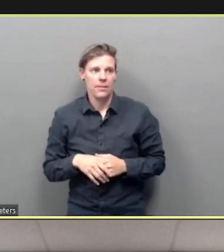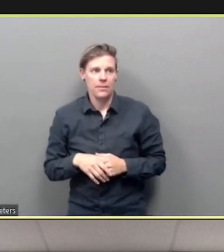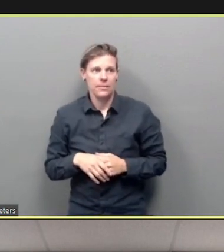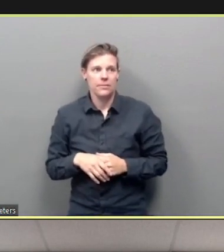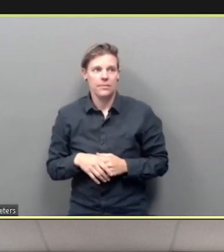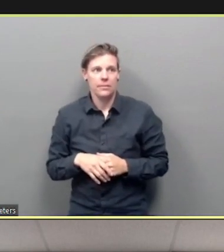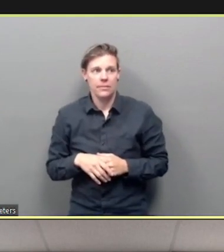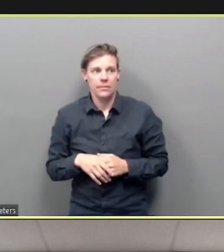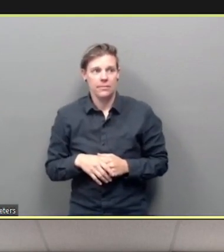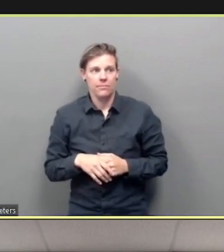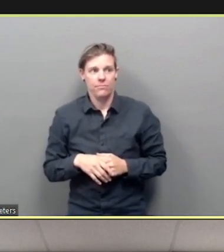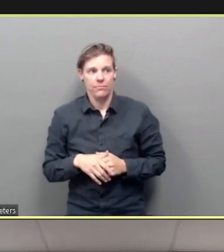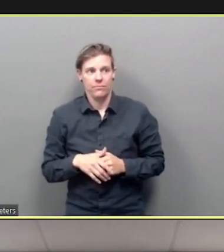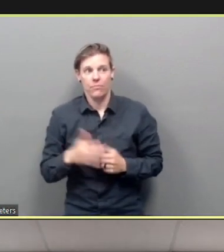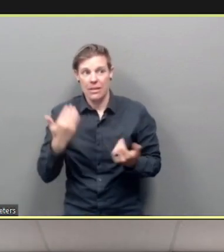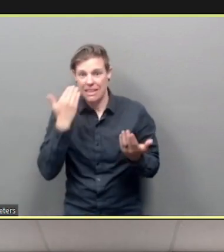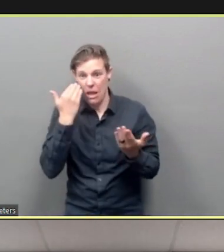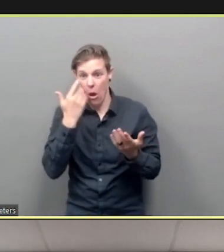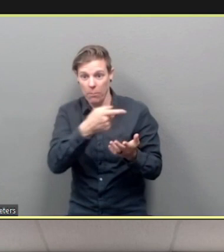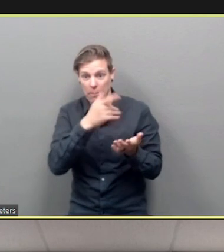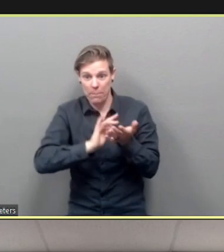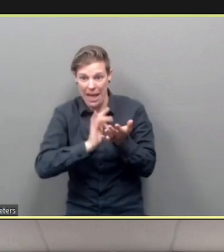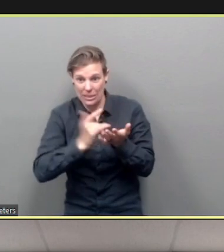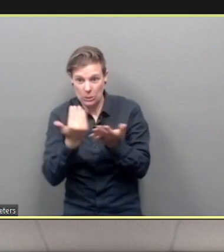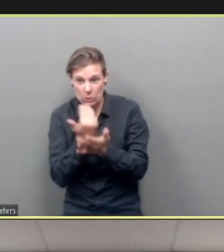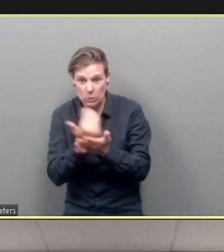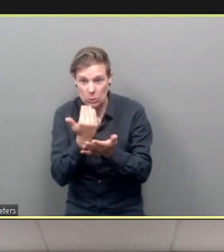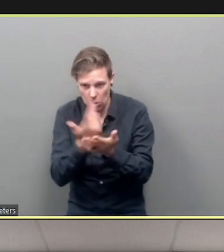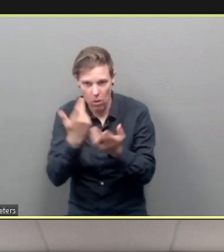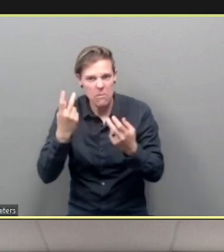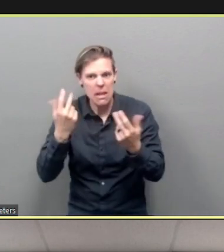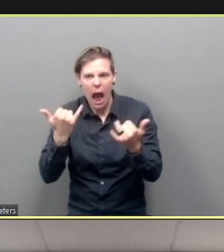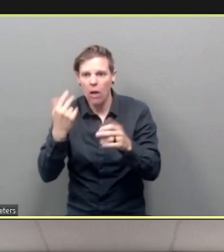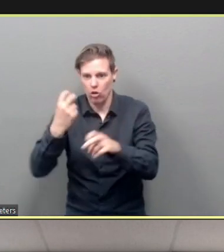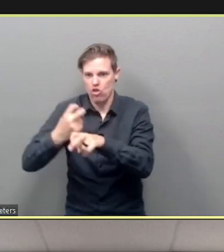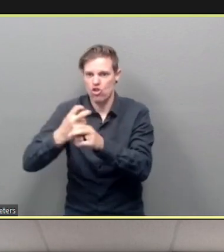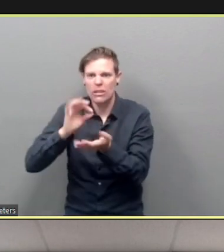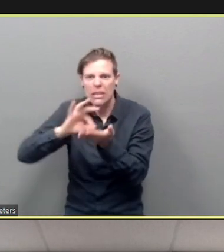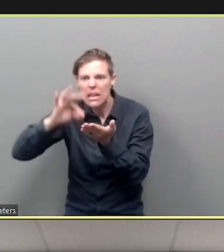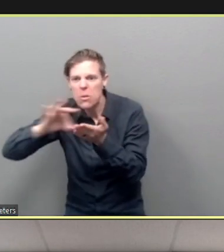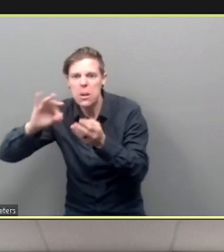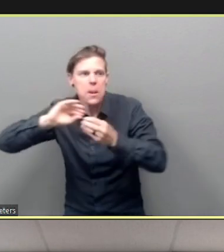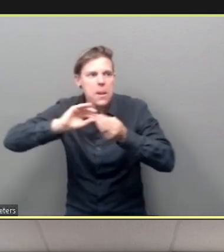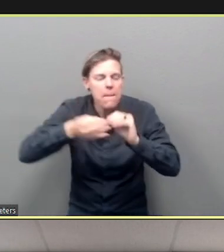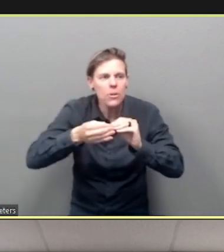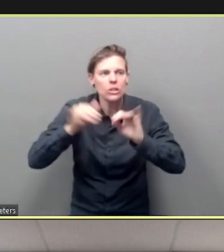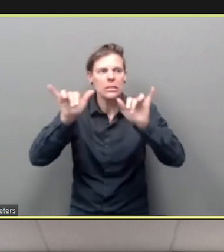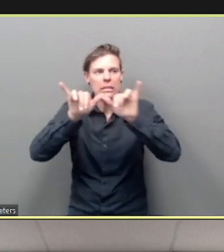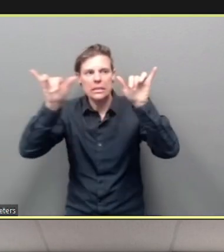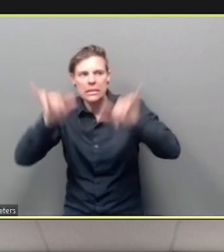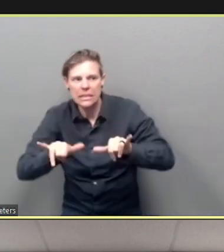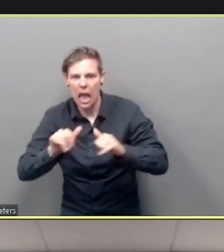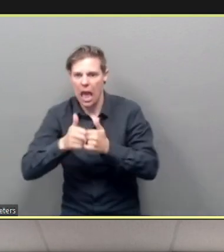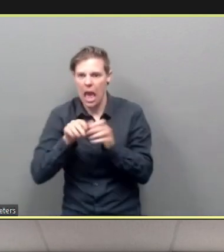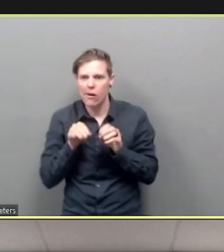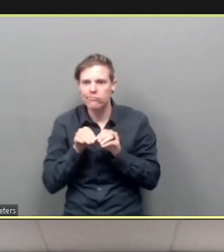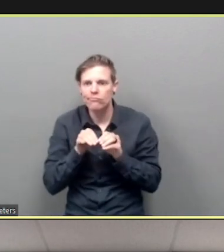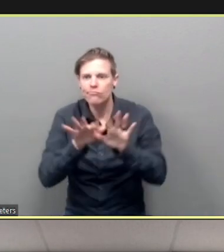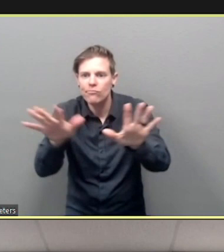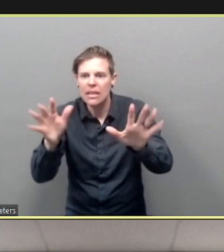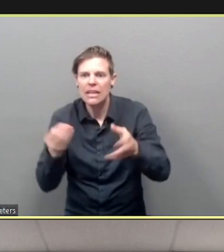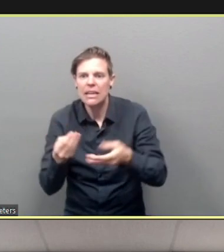this first starts. We're likely to follow a similar distribution process like we're using with monoclonal